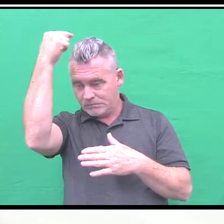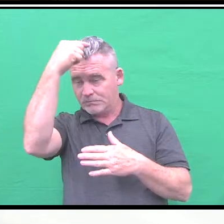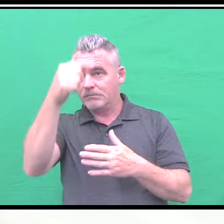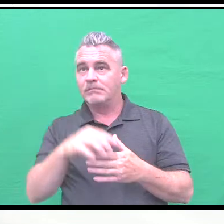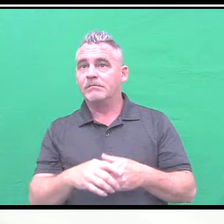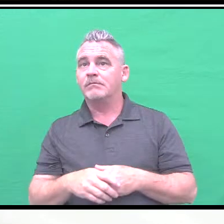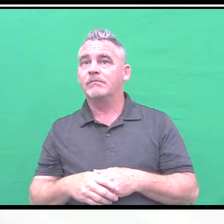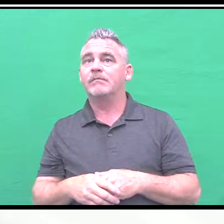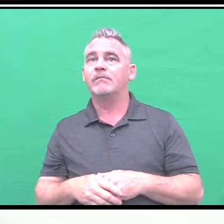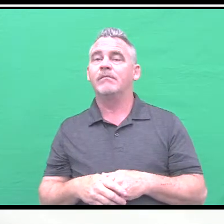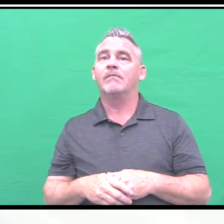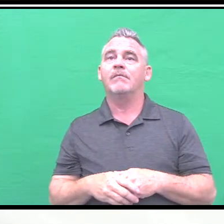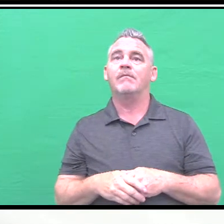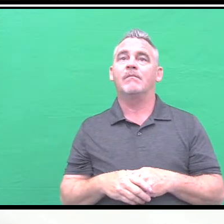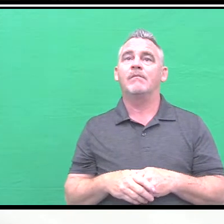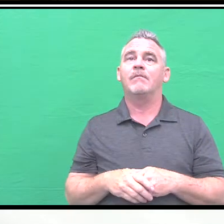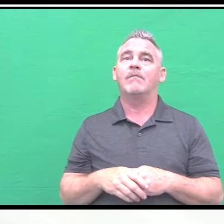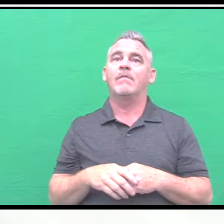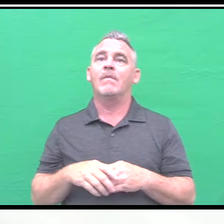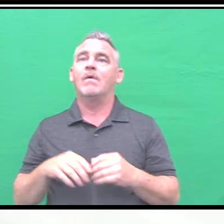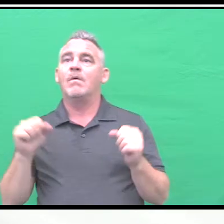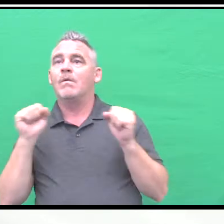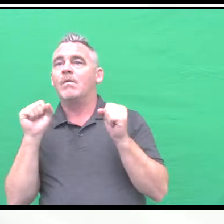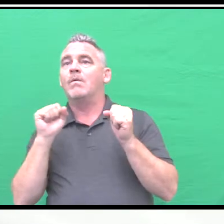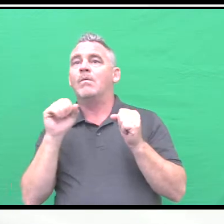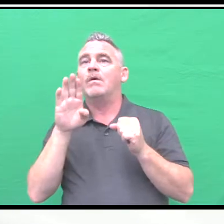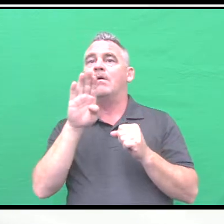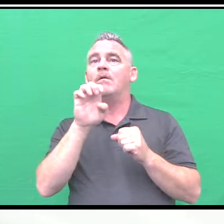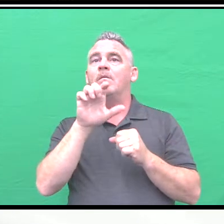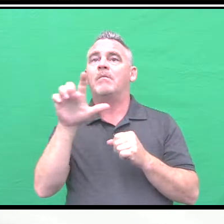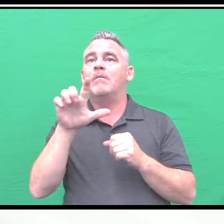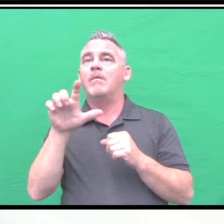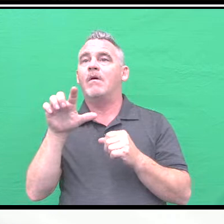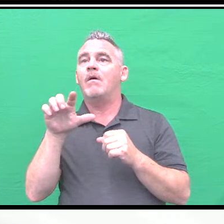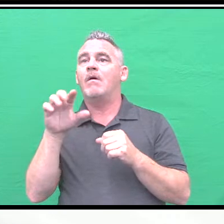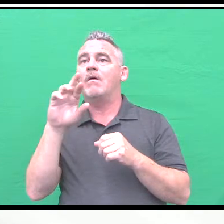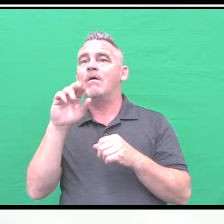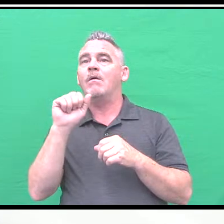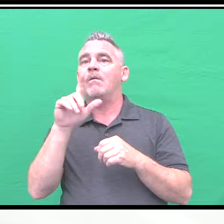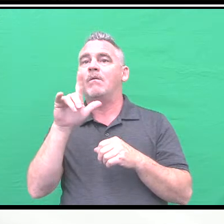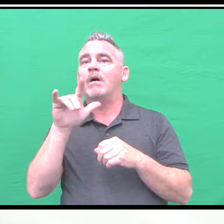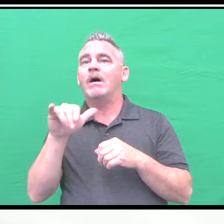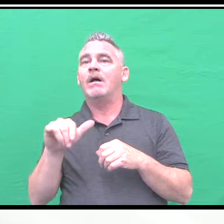And then we also had the Winter Ball Rally at the football stadium, and here's some pictures from that. We had